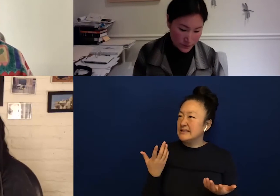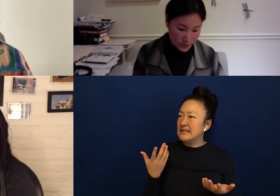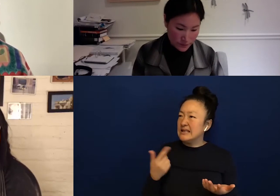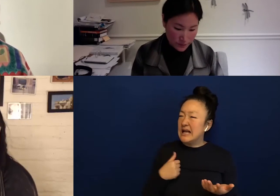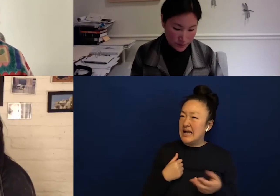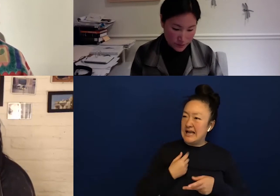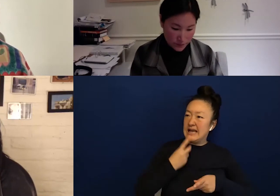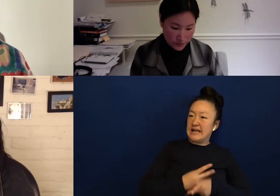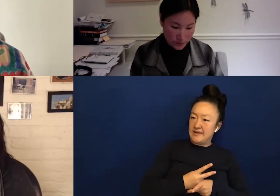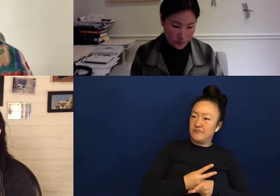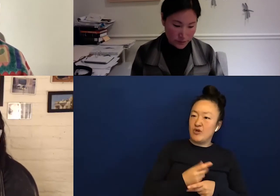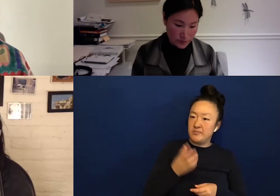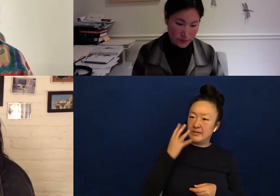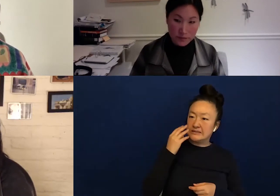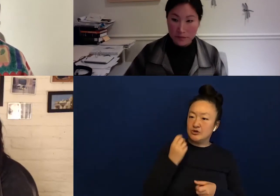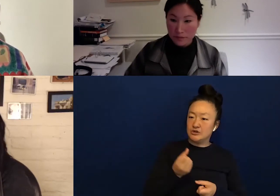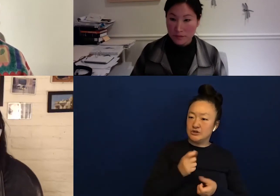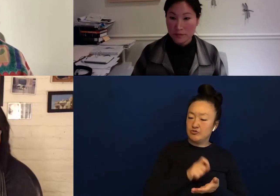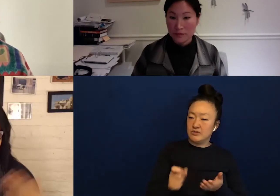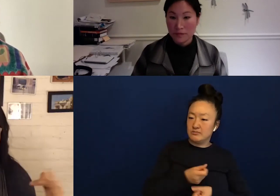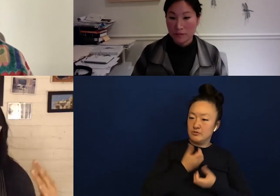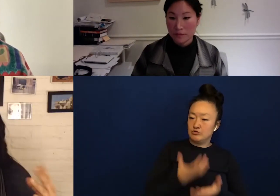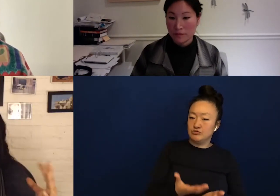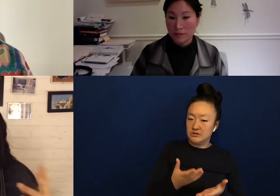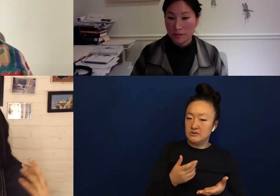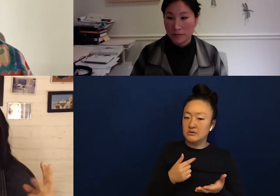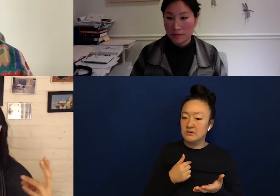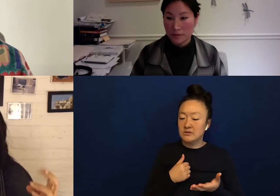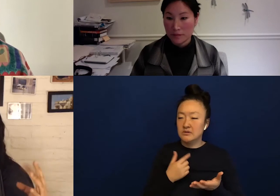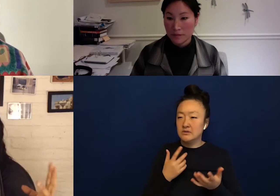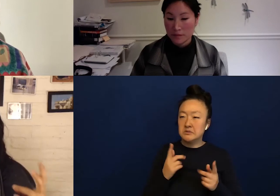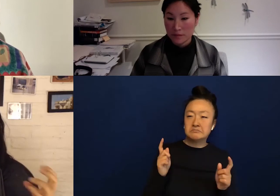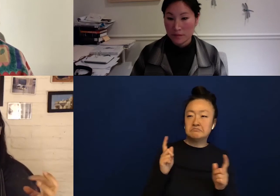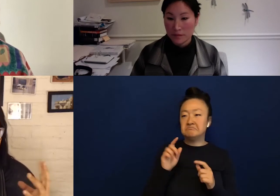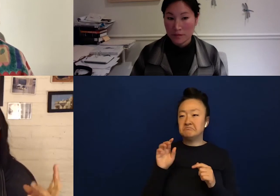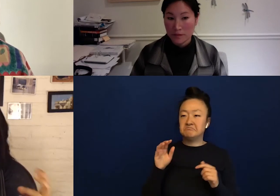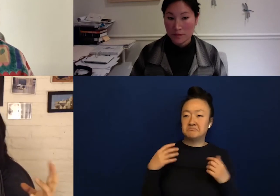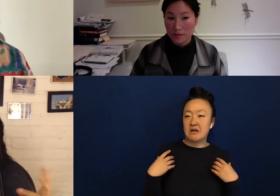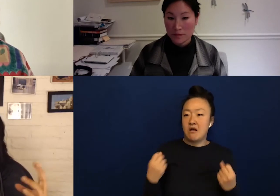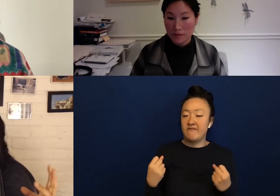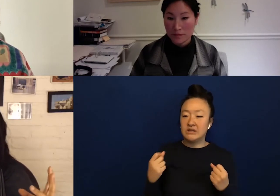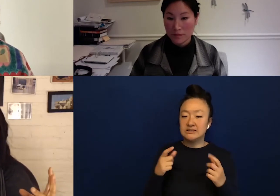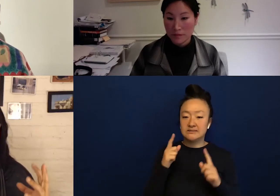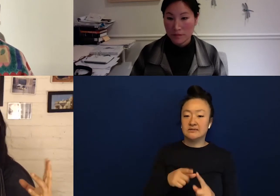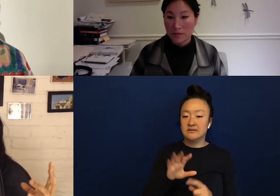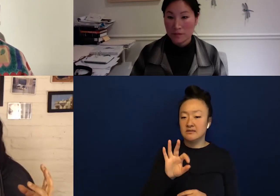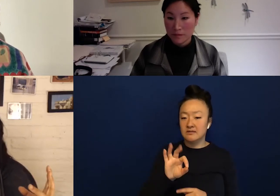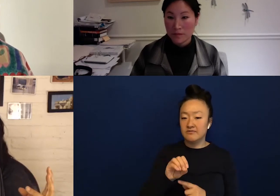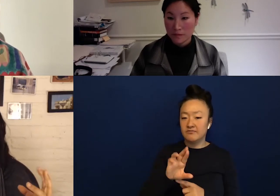kept from being a poet, it's this weird like kind of mystical confidence in the form in a weird way.